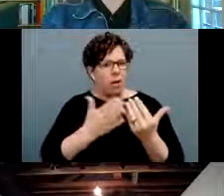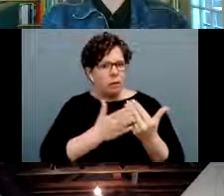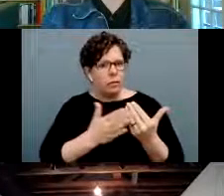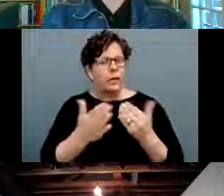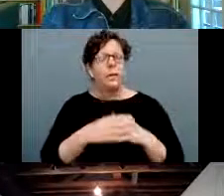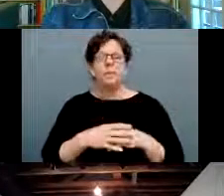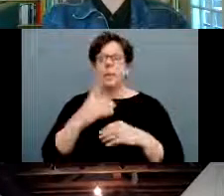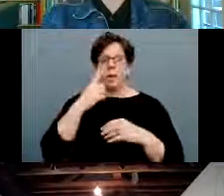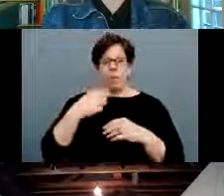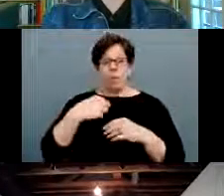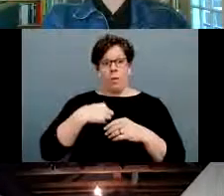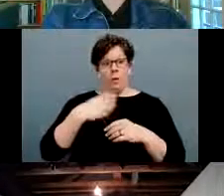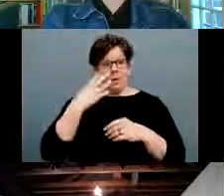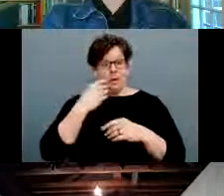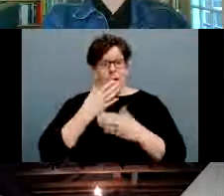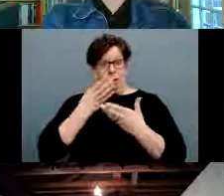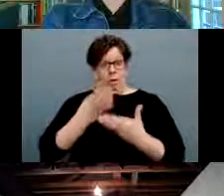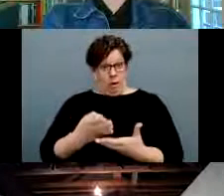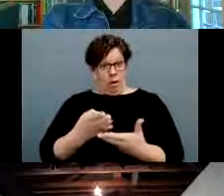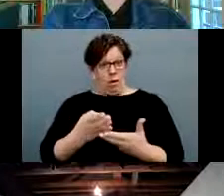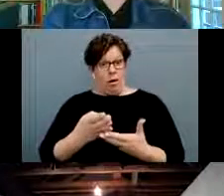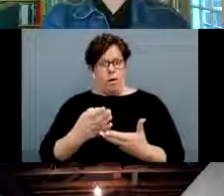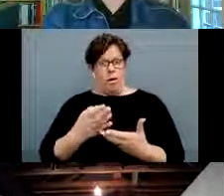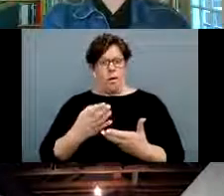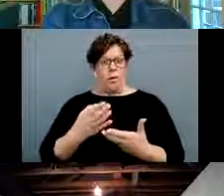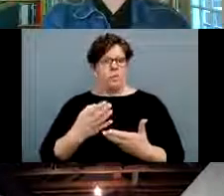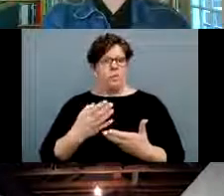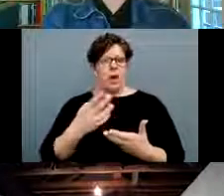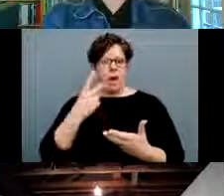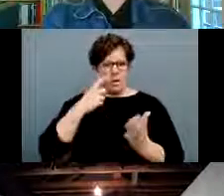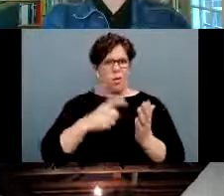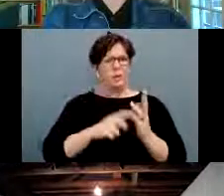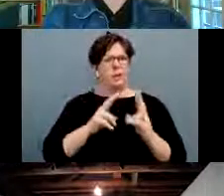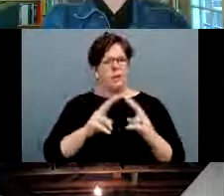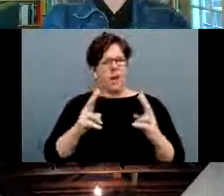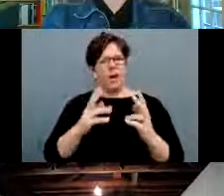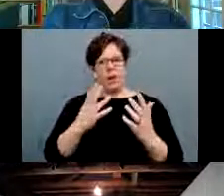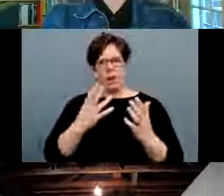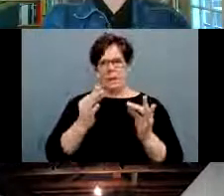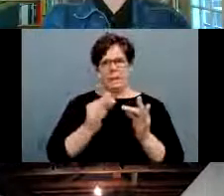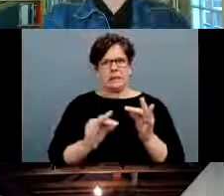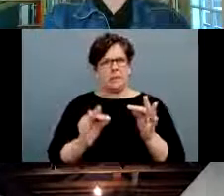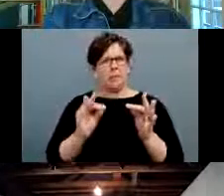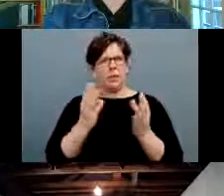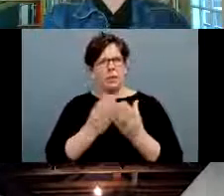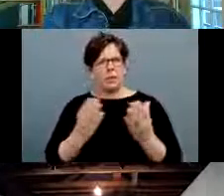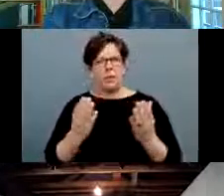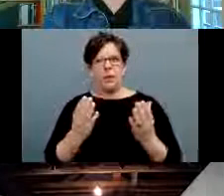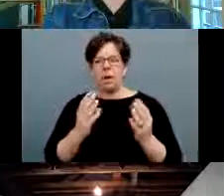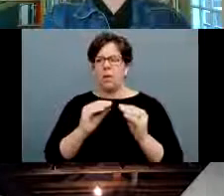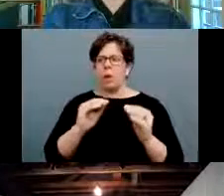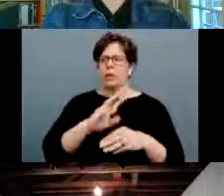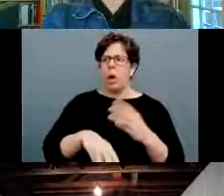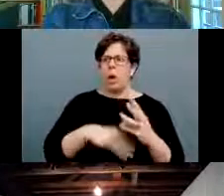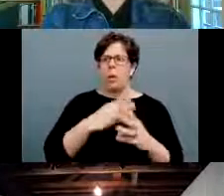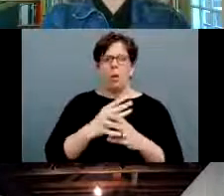being at that site embodied some pretty basic, simple truths. There is no world so circumscribed that